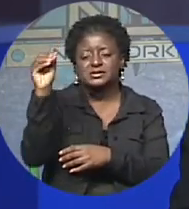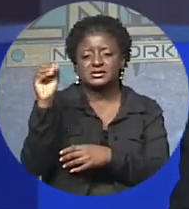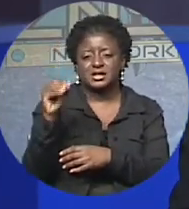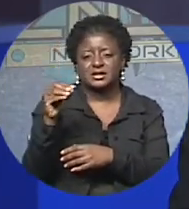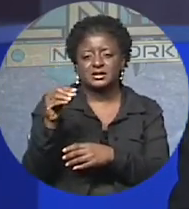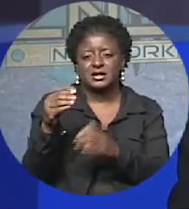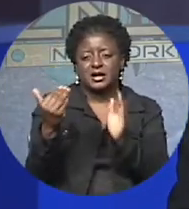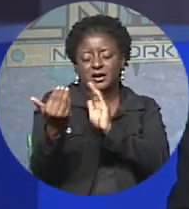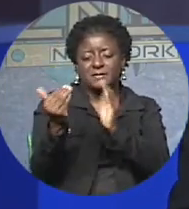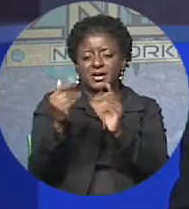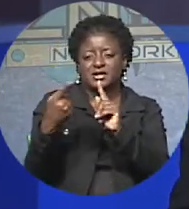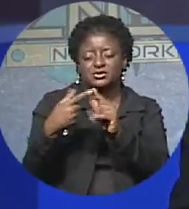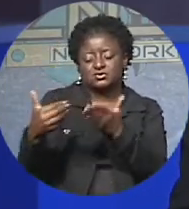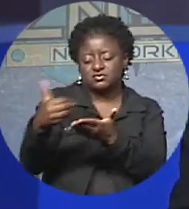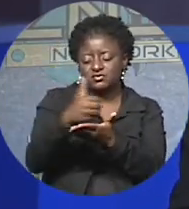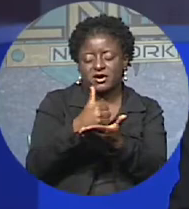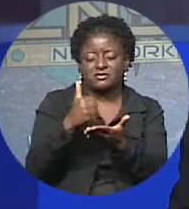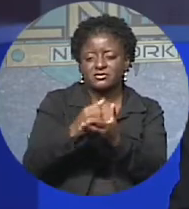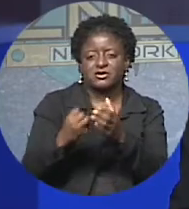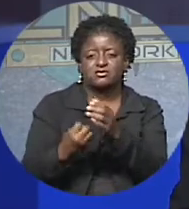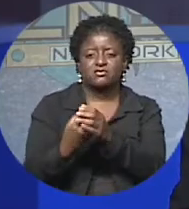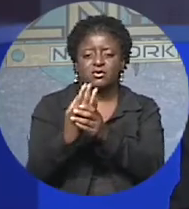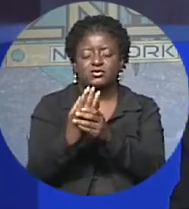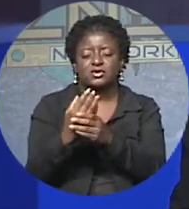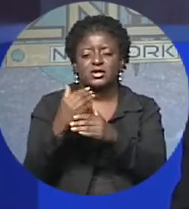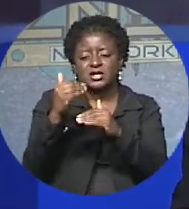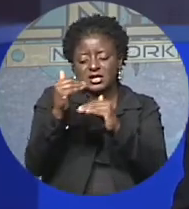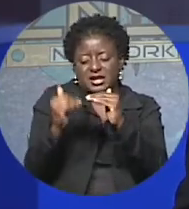while capital expenditure grew by 72%, and the